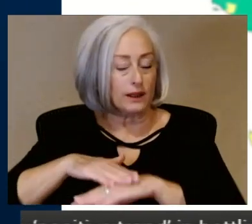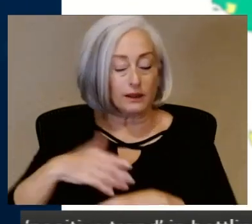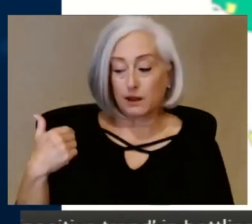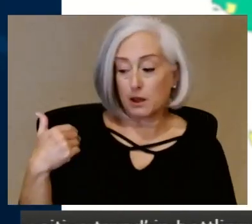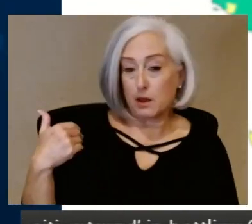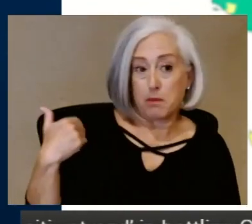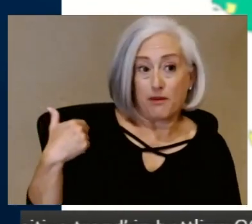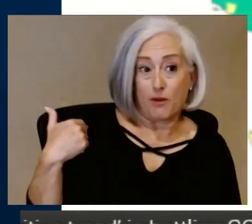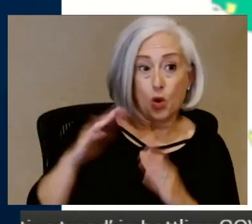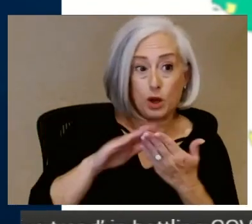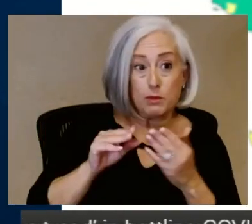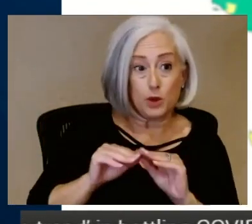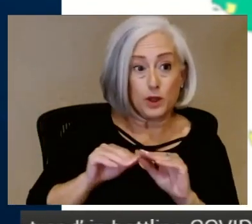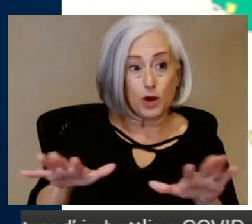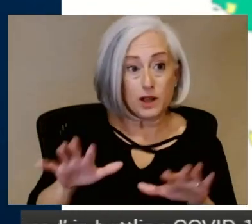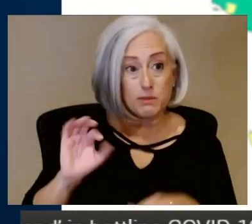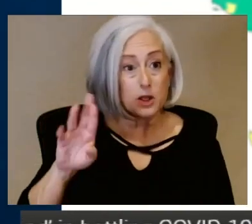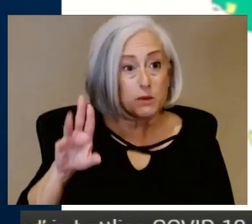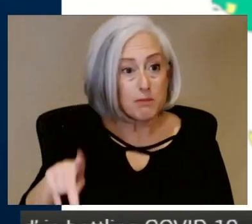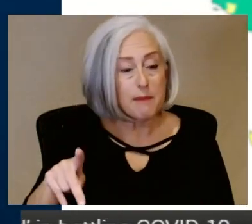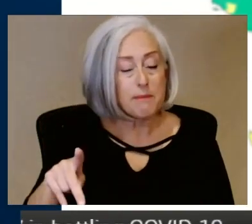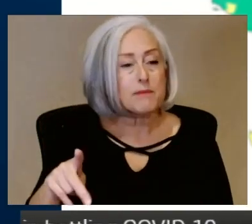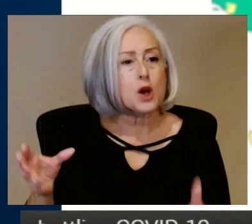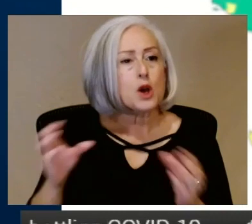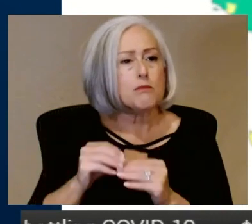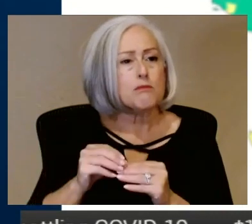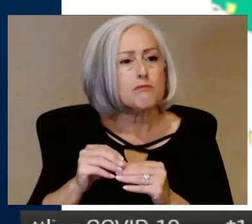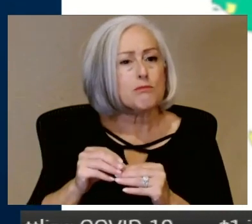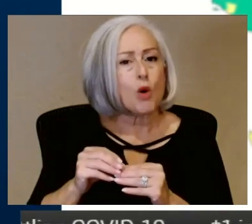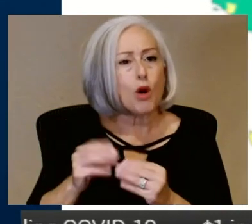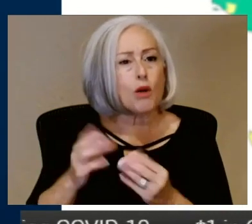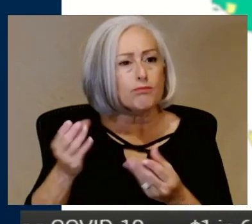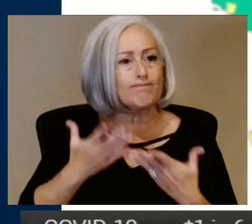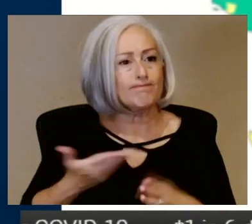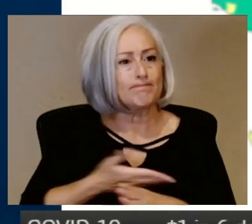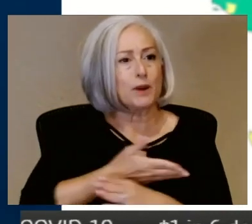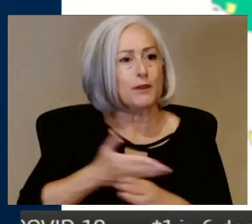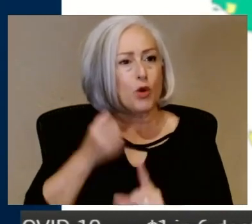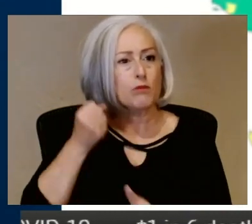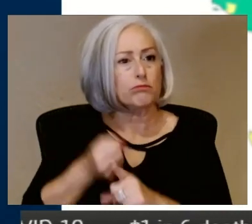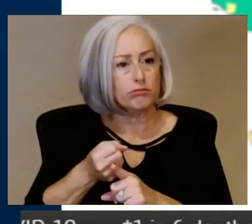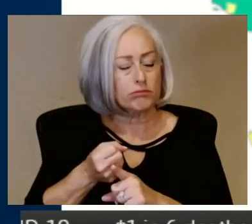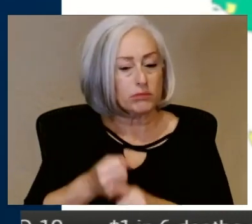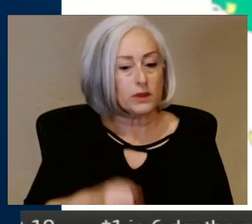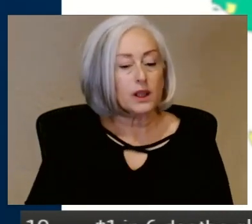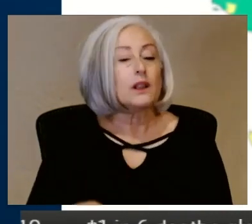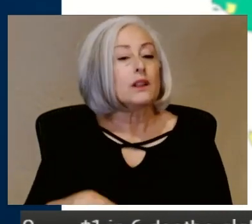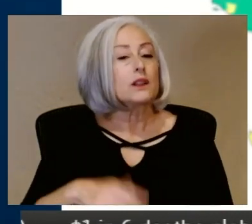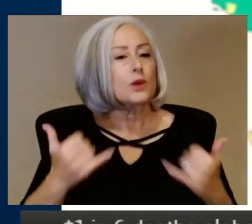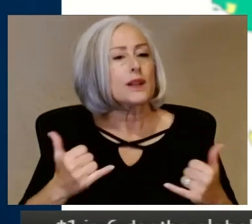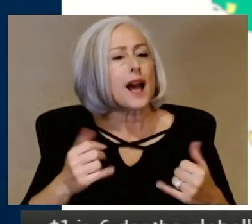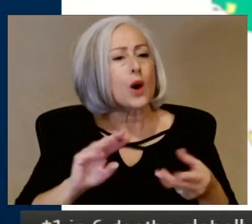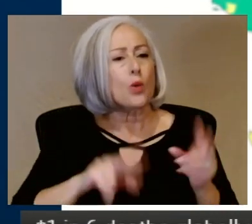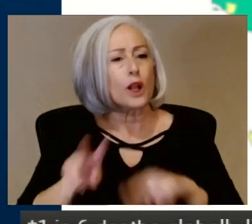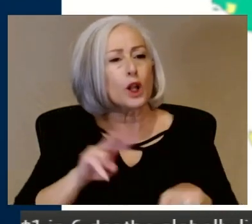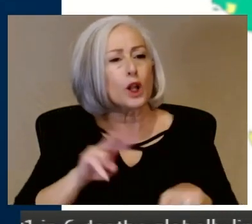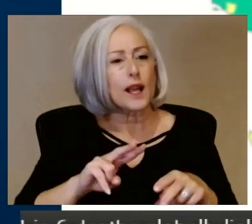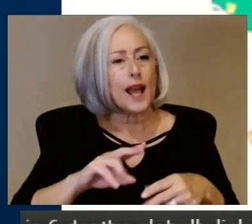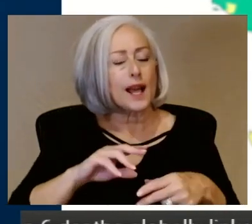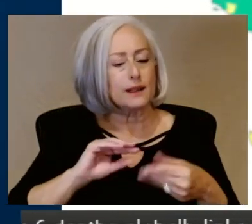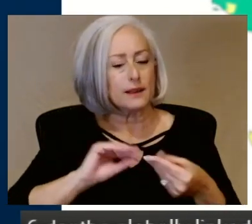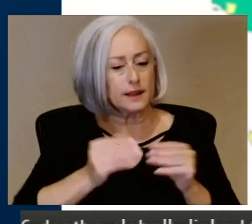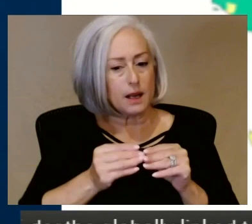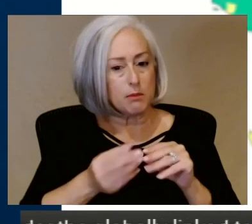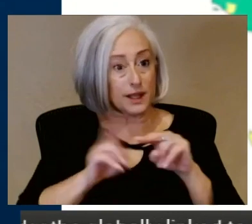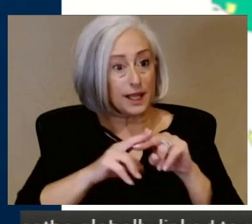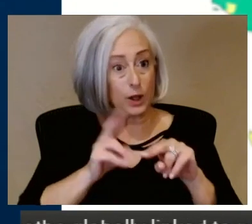just wanted to come to the show today to just make sure, as we're hearing about cases on the rise, just a caution that this may not be the map for you